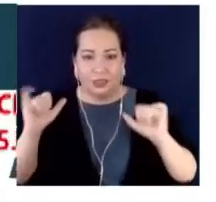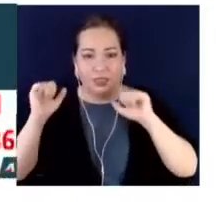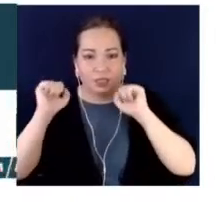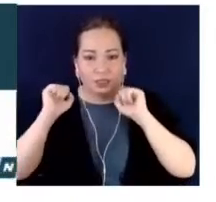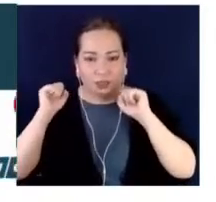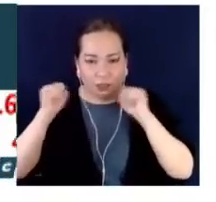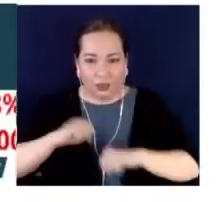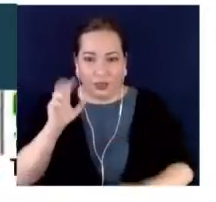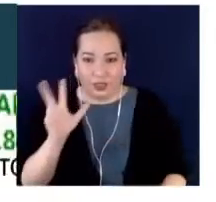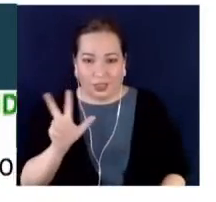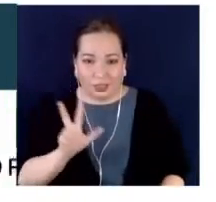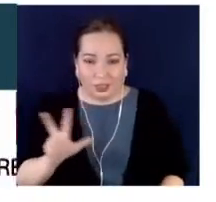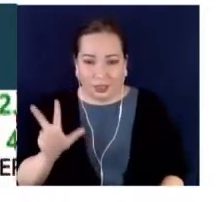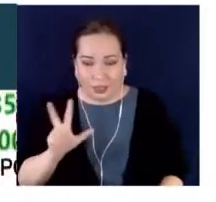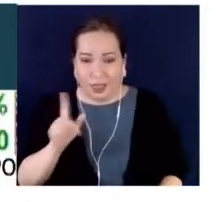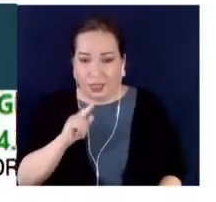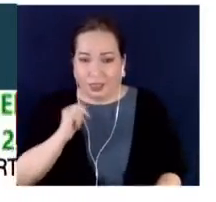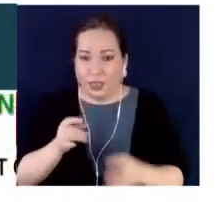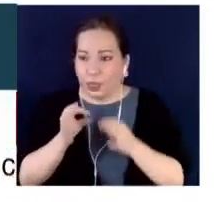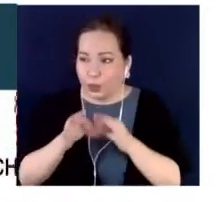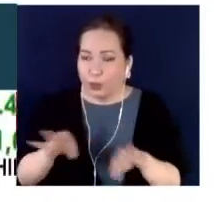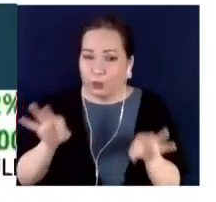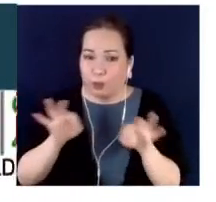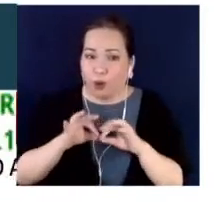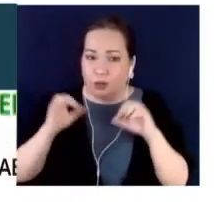still important for that agreement